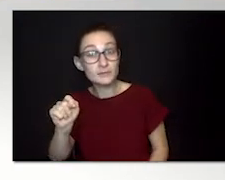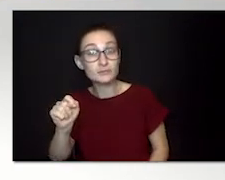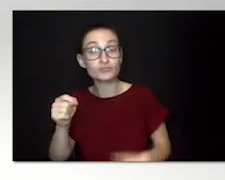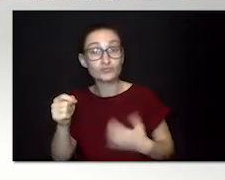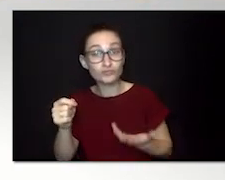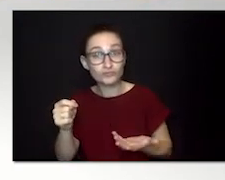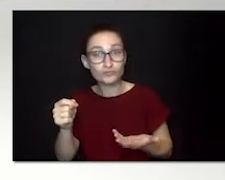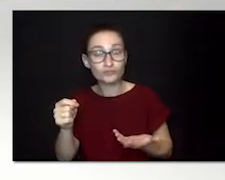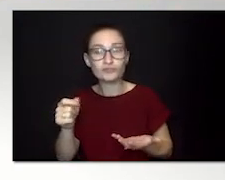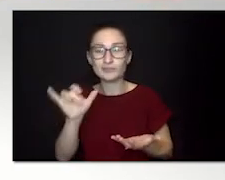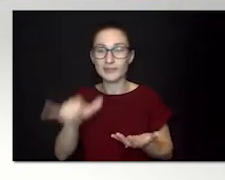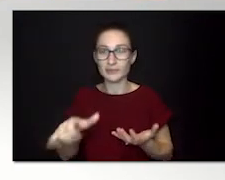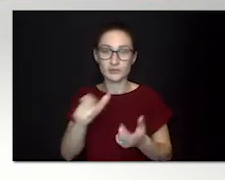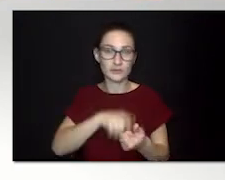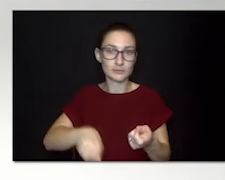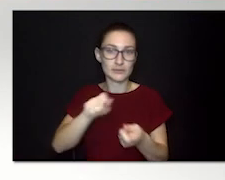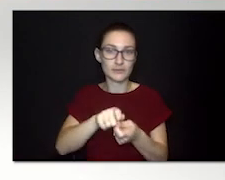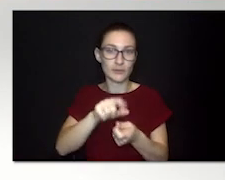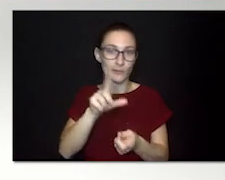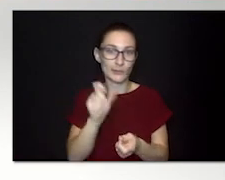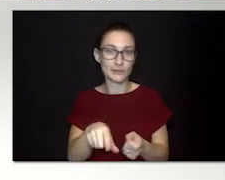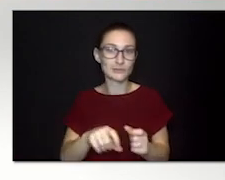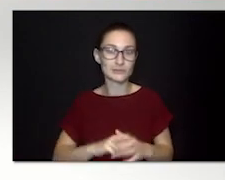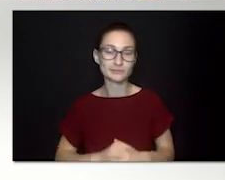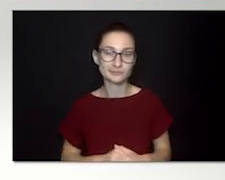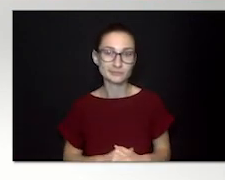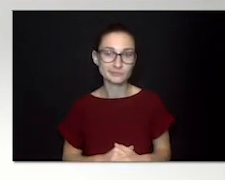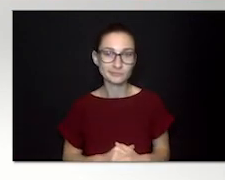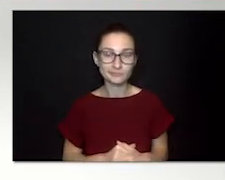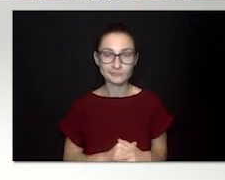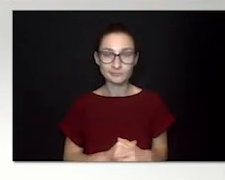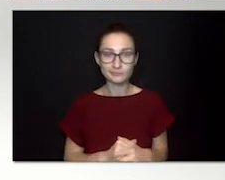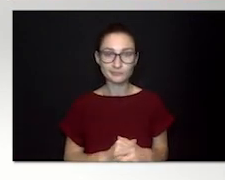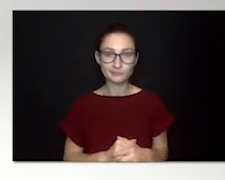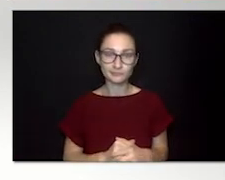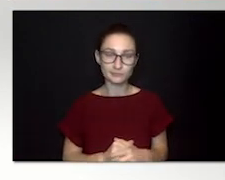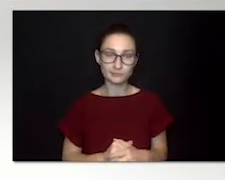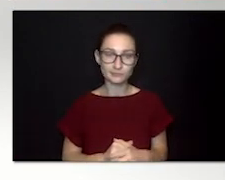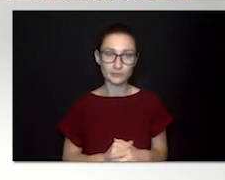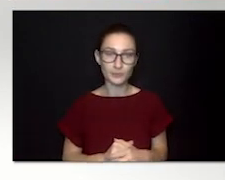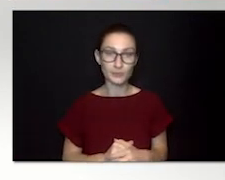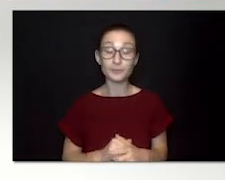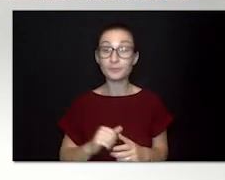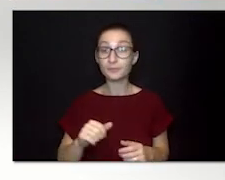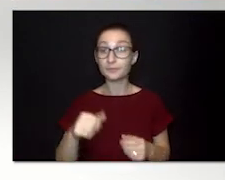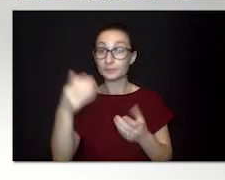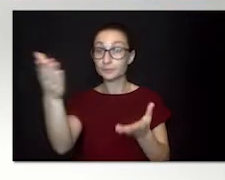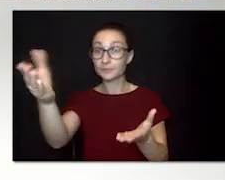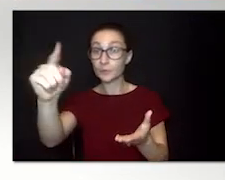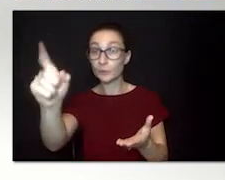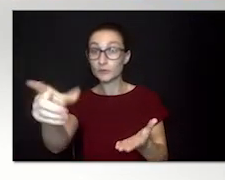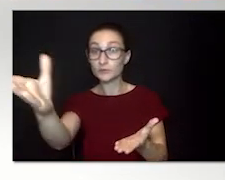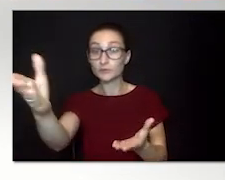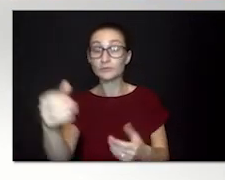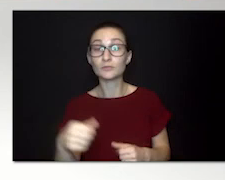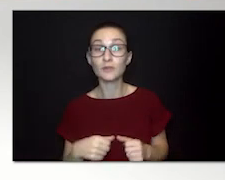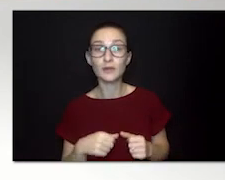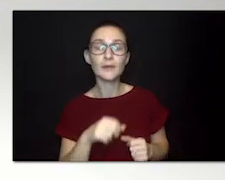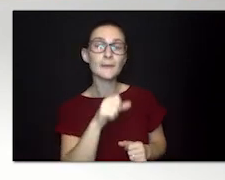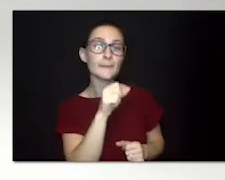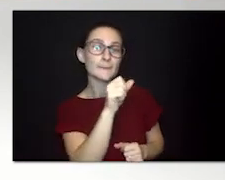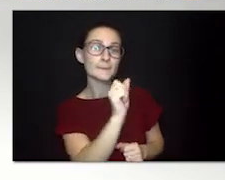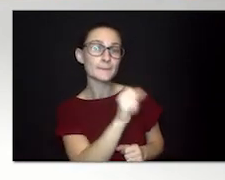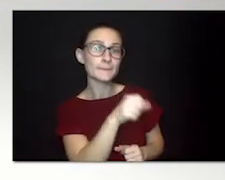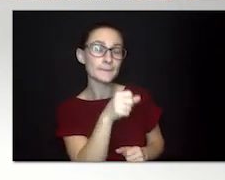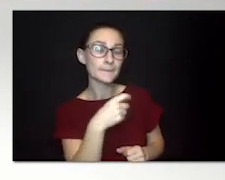trust. So that's definitely just kind of a specific question for the facts of the situation. Was there, okay, there's one in the back over